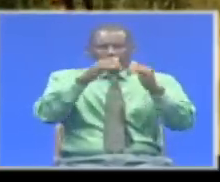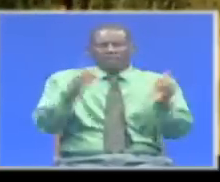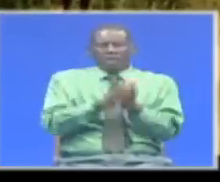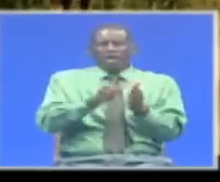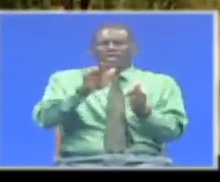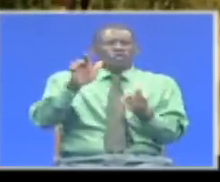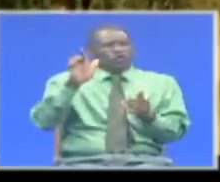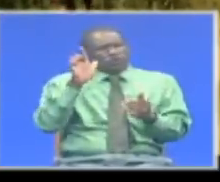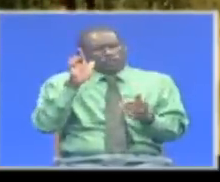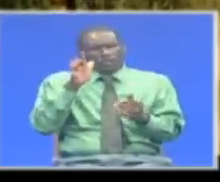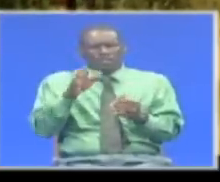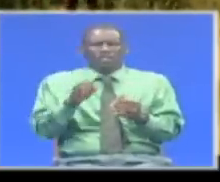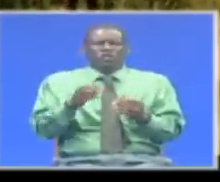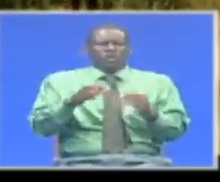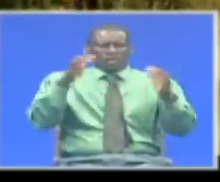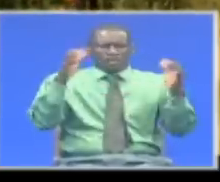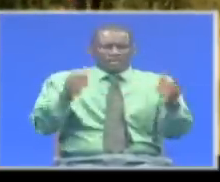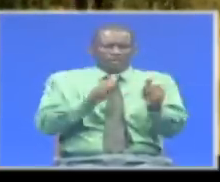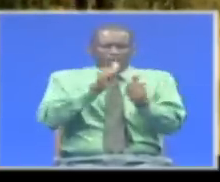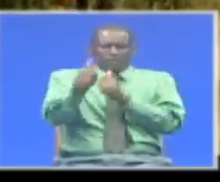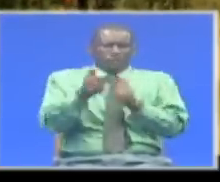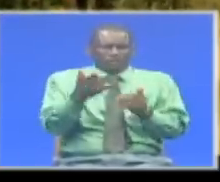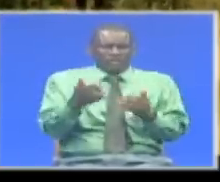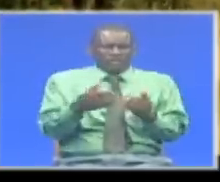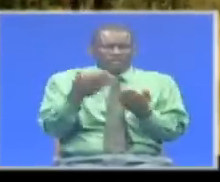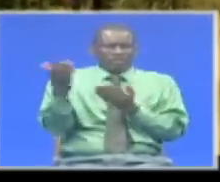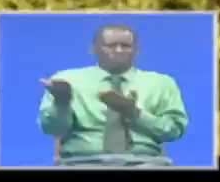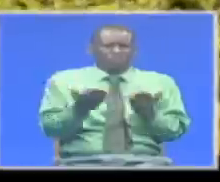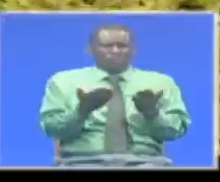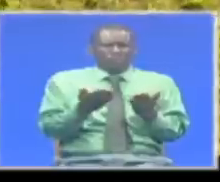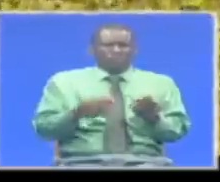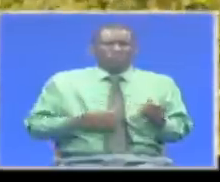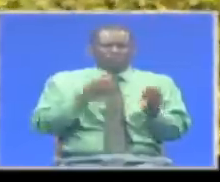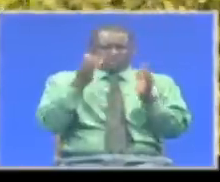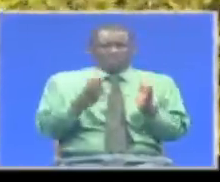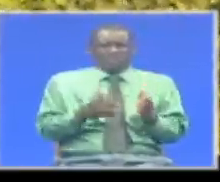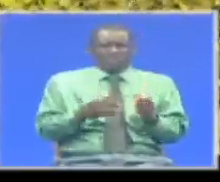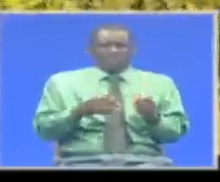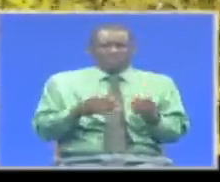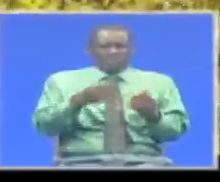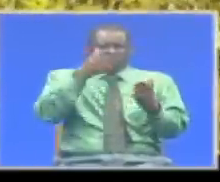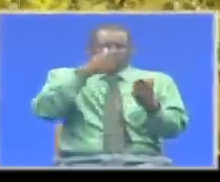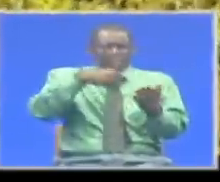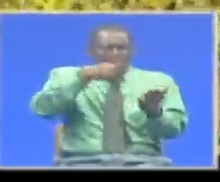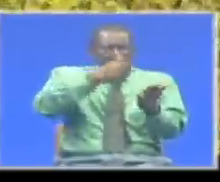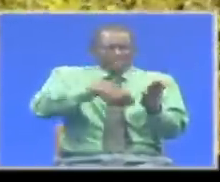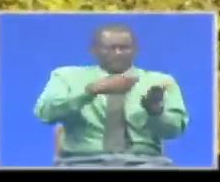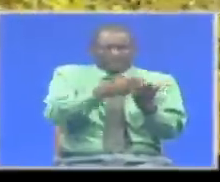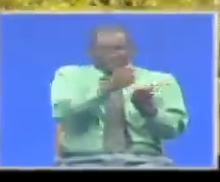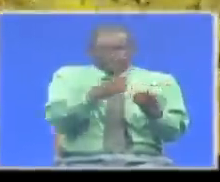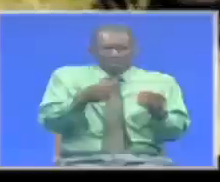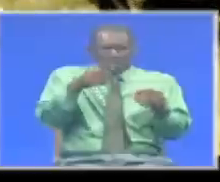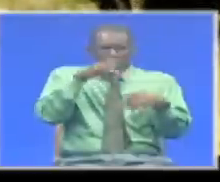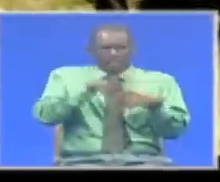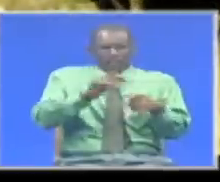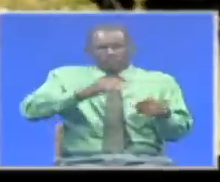the appeal of the Great Crossing continues to draw in visitors. The constant revenue stream for the county government has